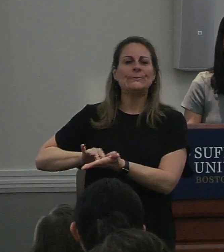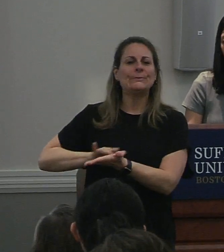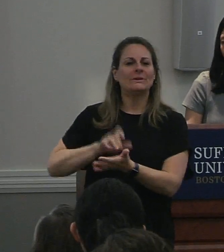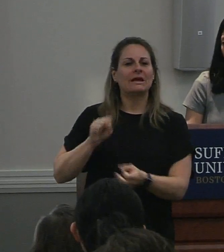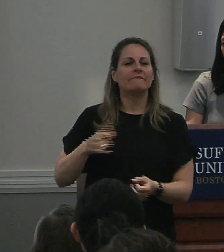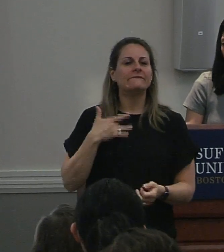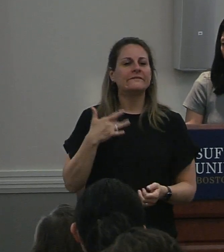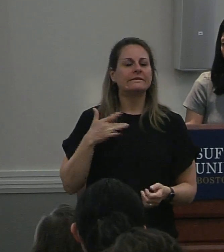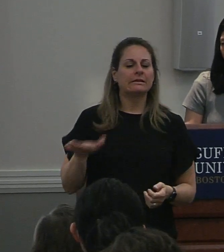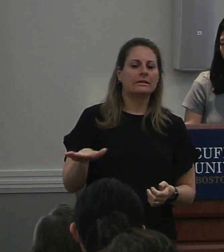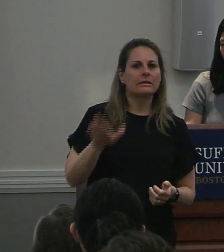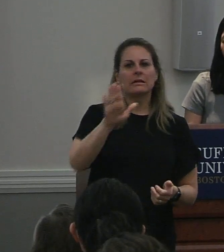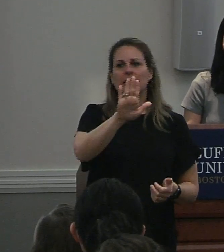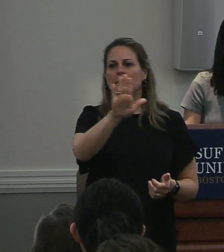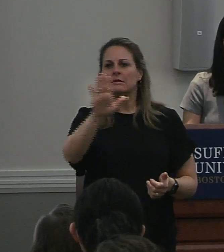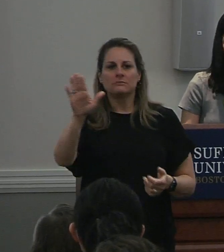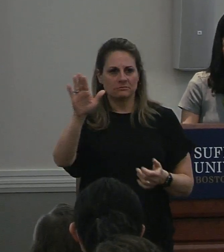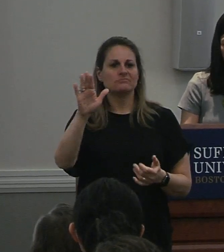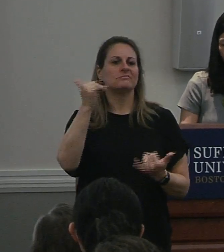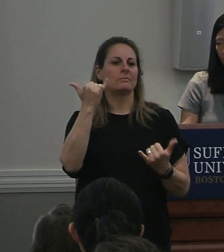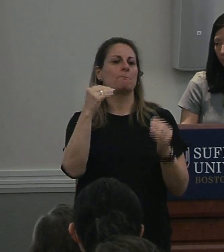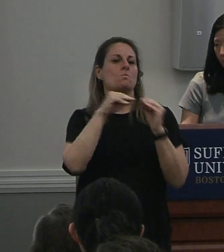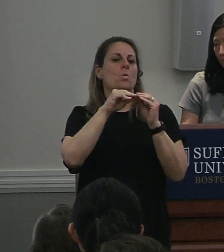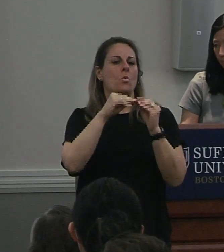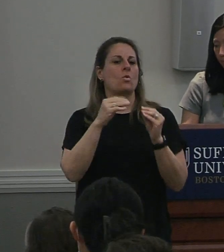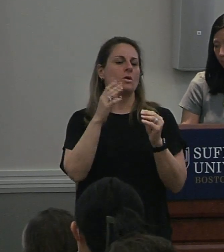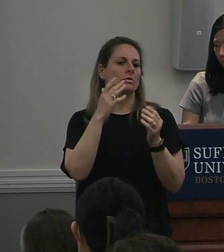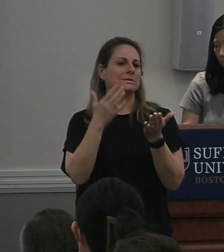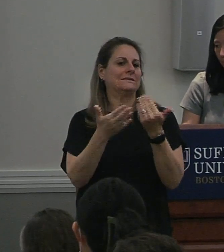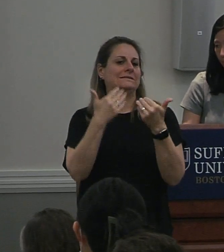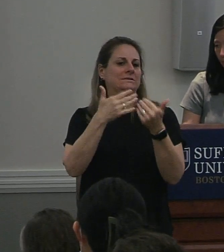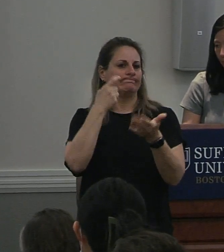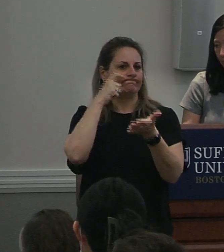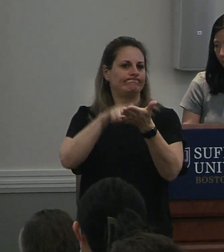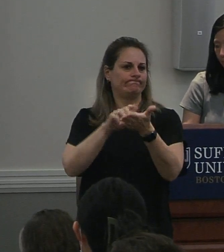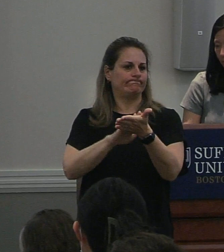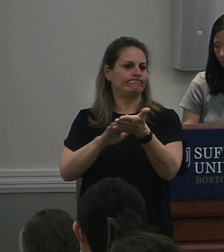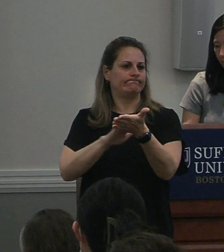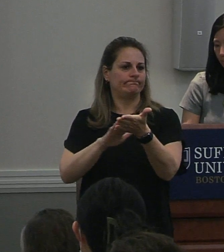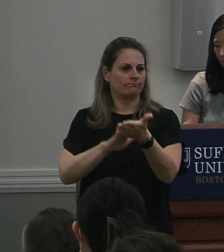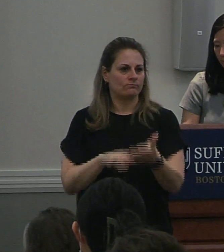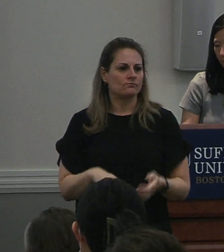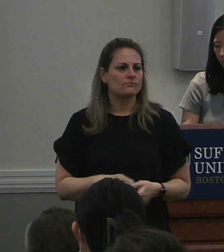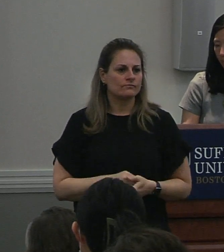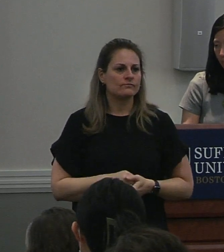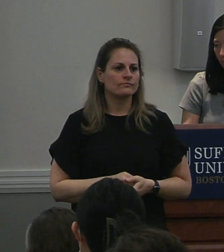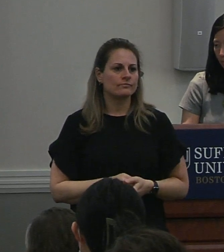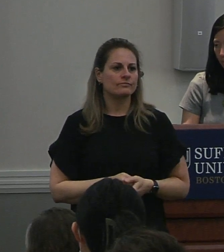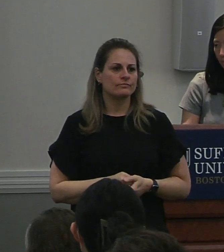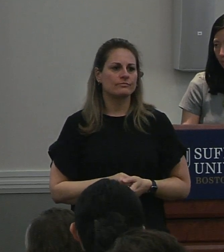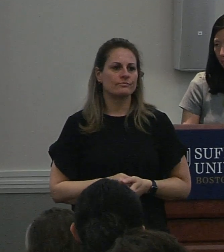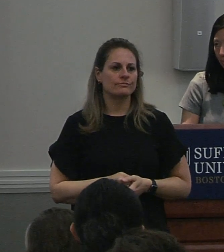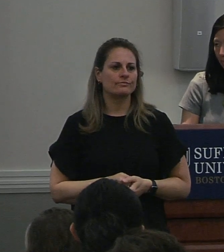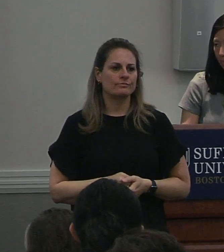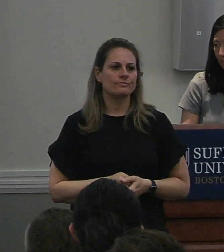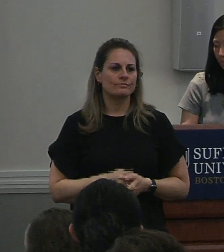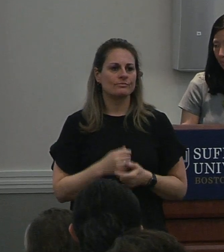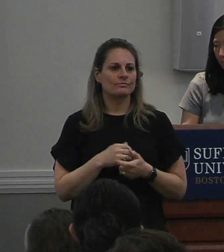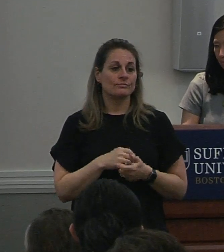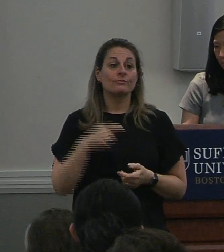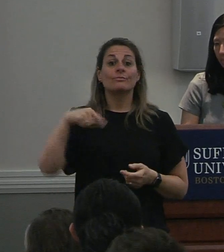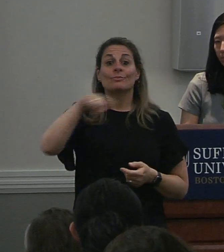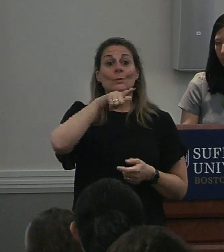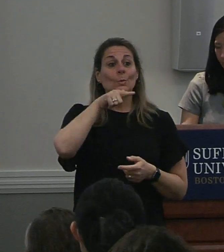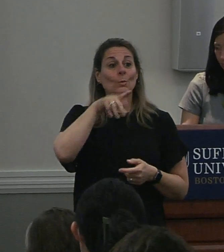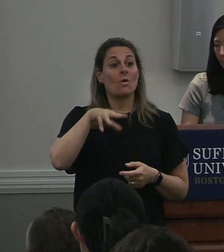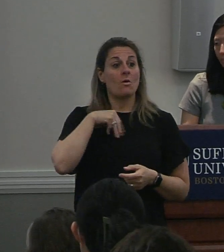on sidewalks that the city owns. As we mentioned earlier, jurisdiction is always an issue. There are private ways. There are